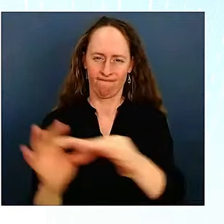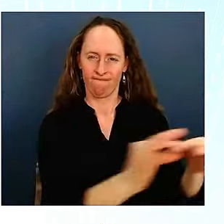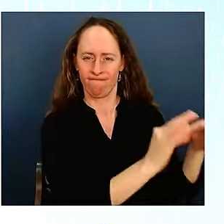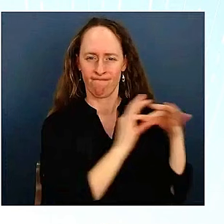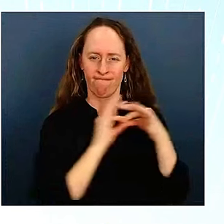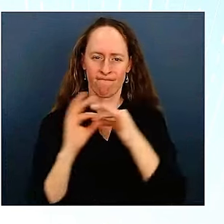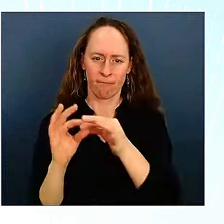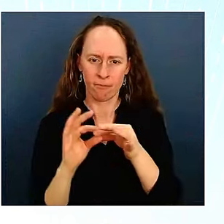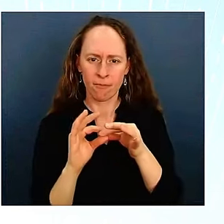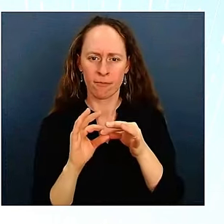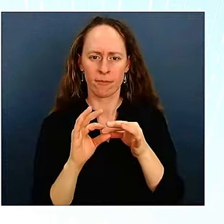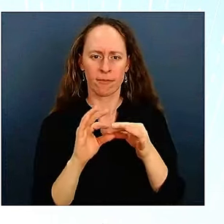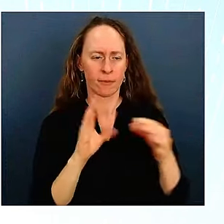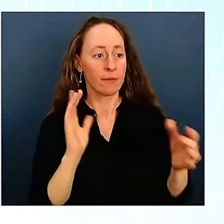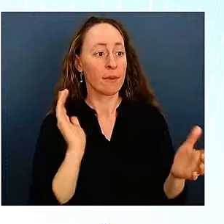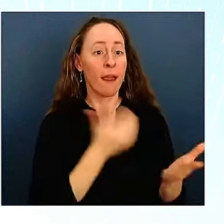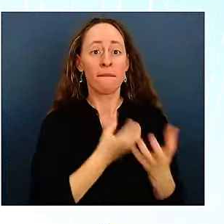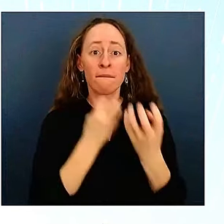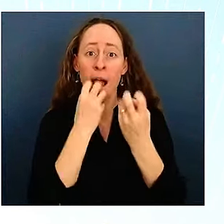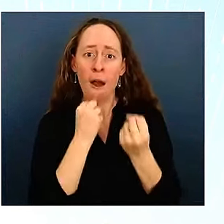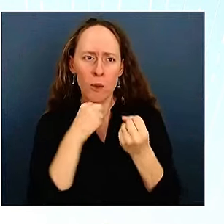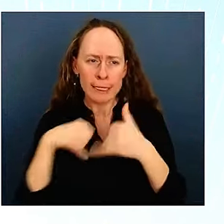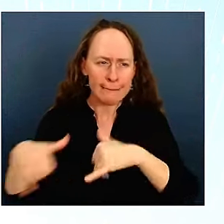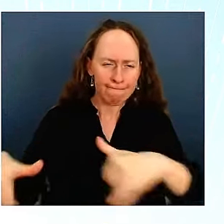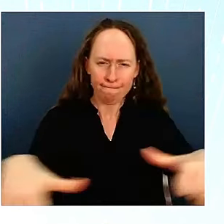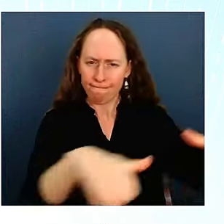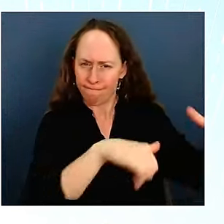We built trust.